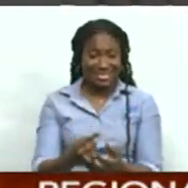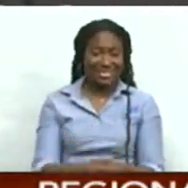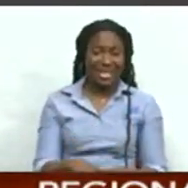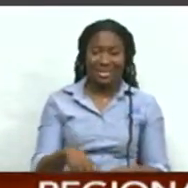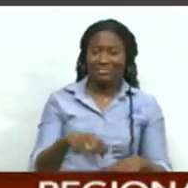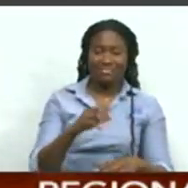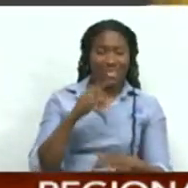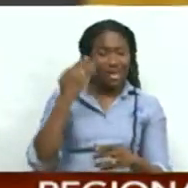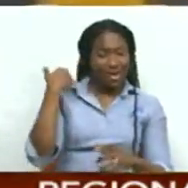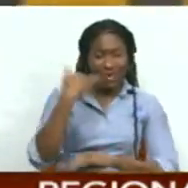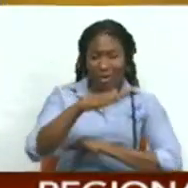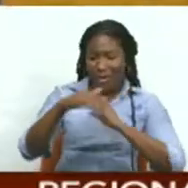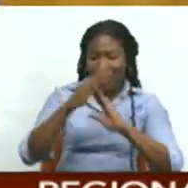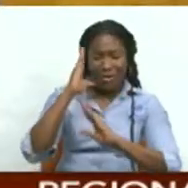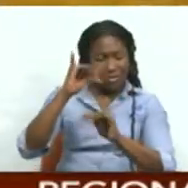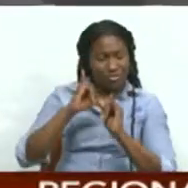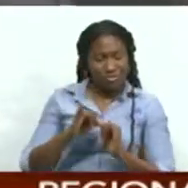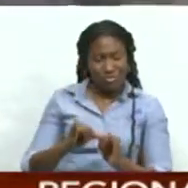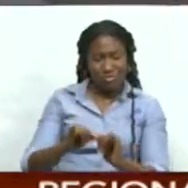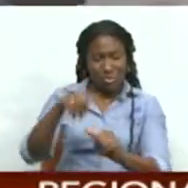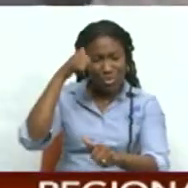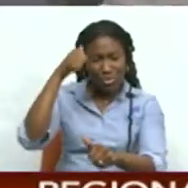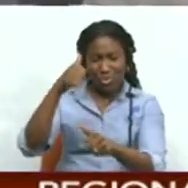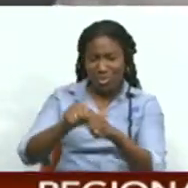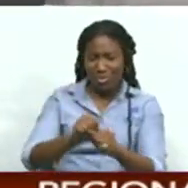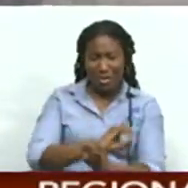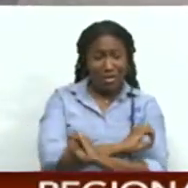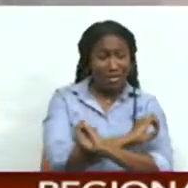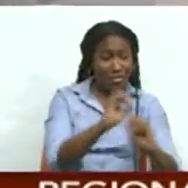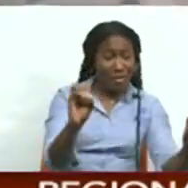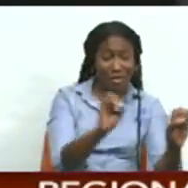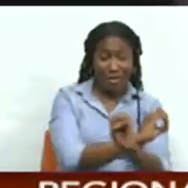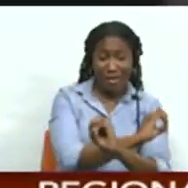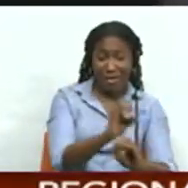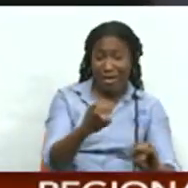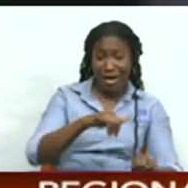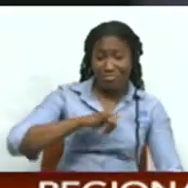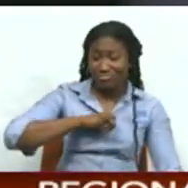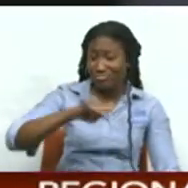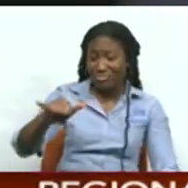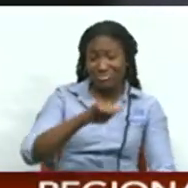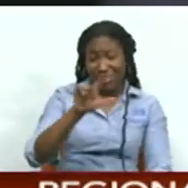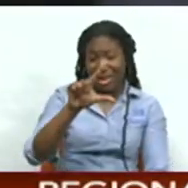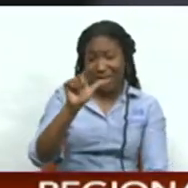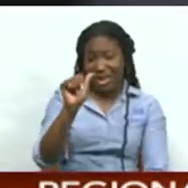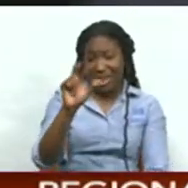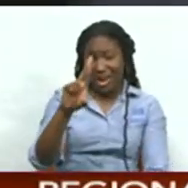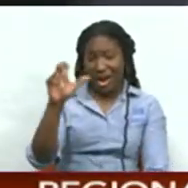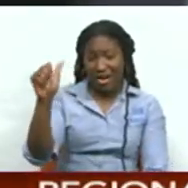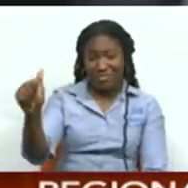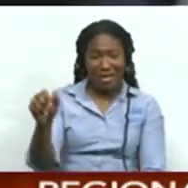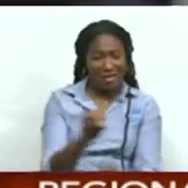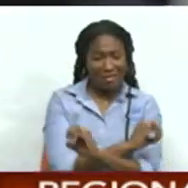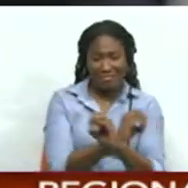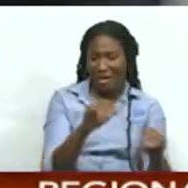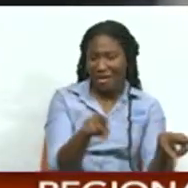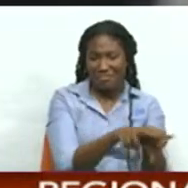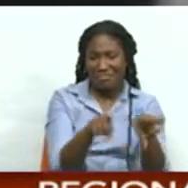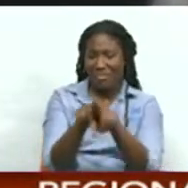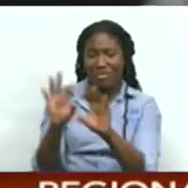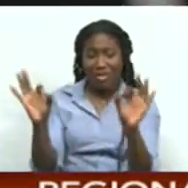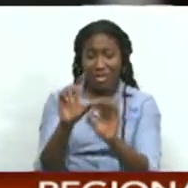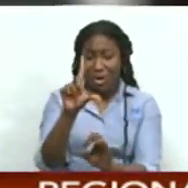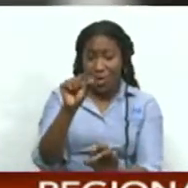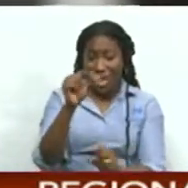permanent. No sportsman epitomized this more than the genius that was Brian Charles Lara. Exactly 20 years ago